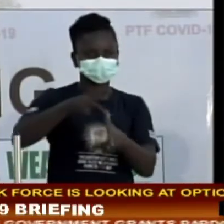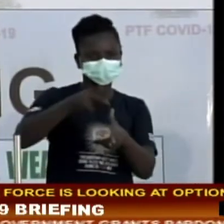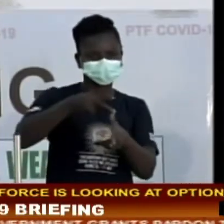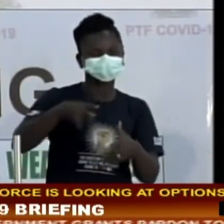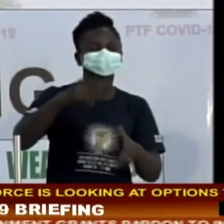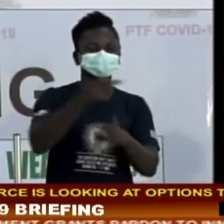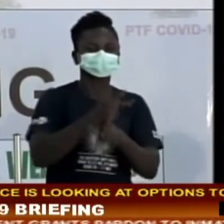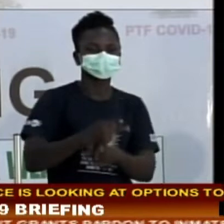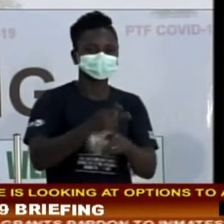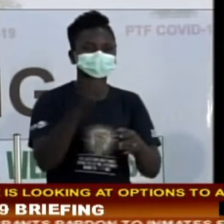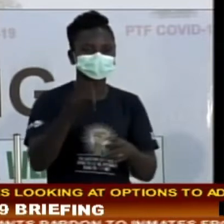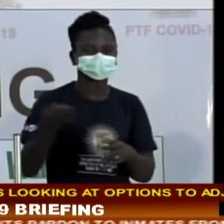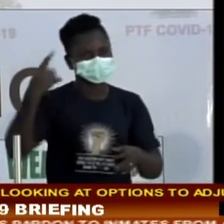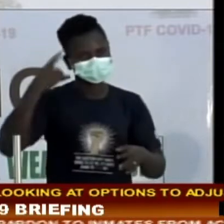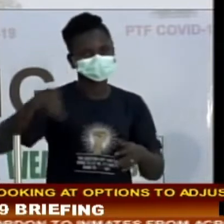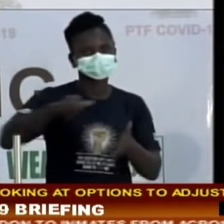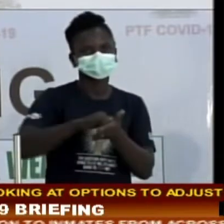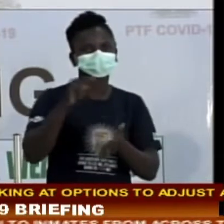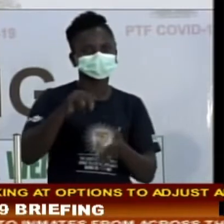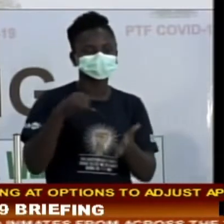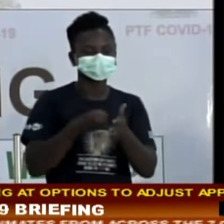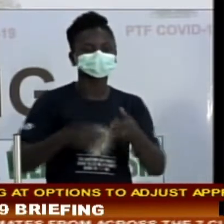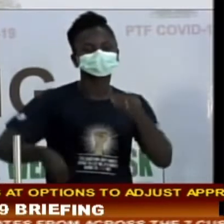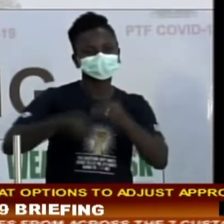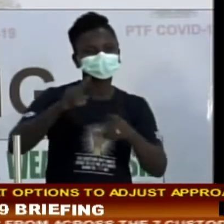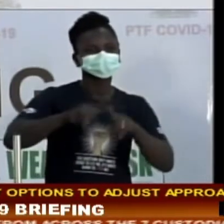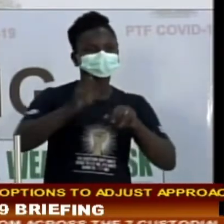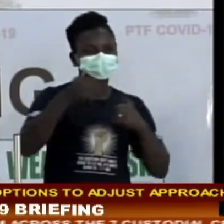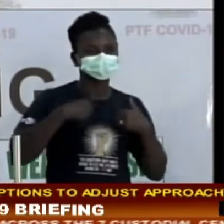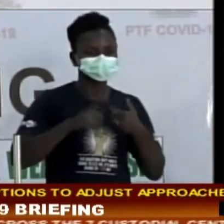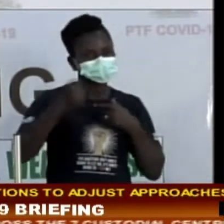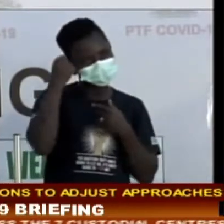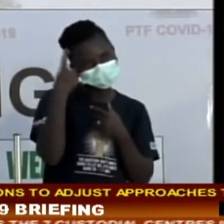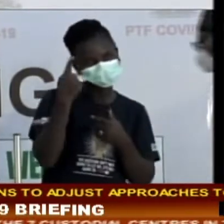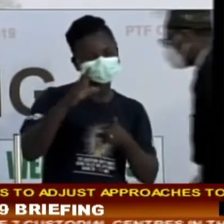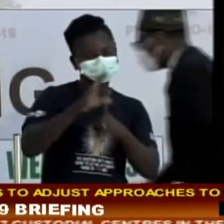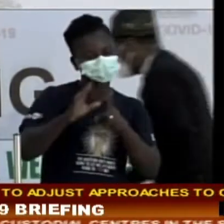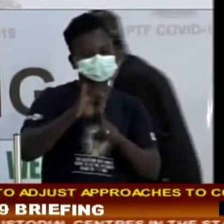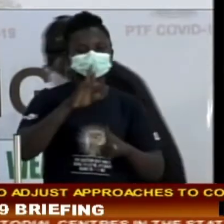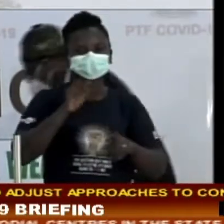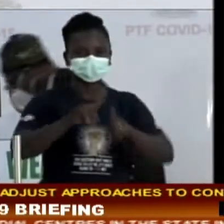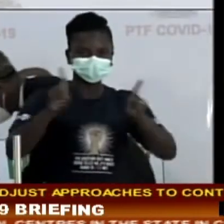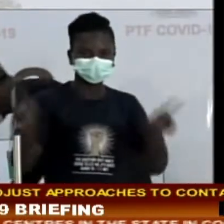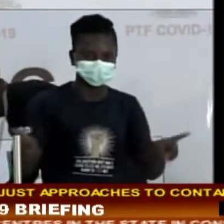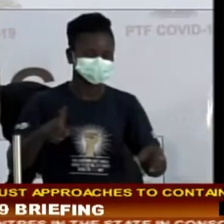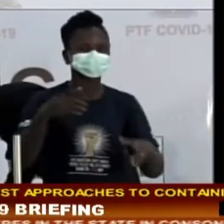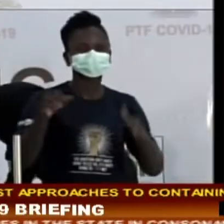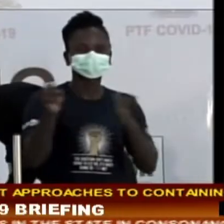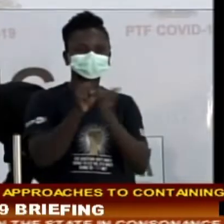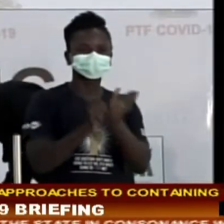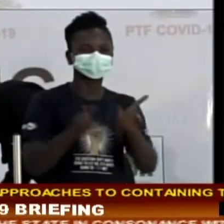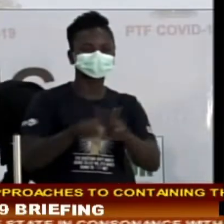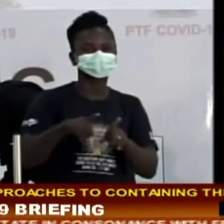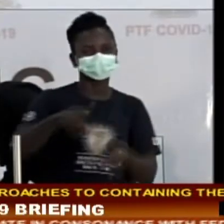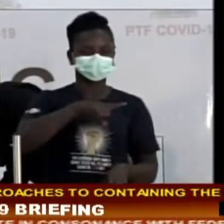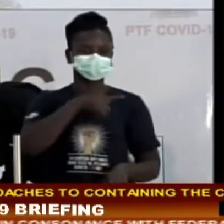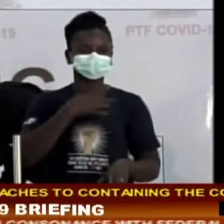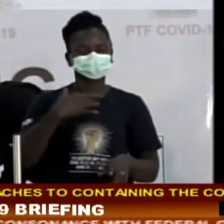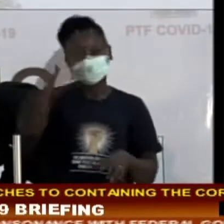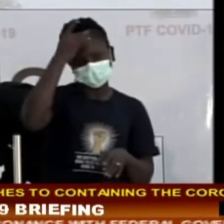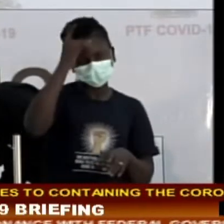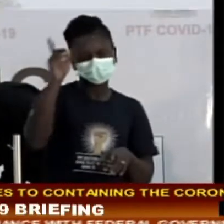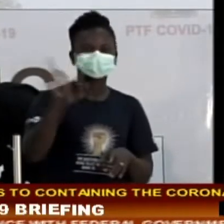most but you have to remember the circumstances are different right there are states like Lagos and Cano where there lot of infections the